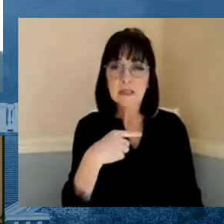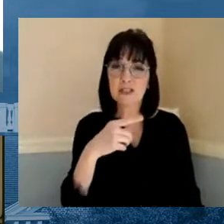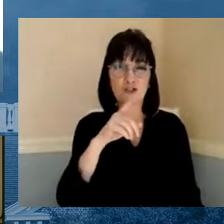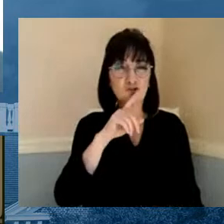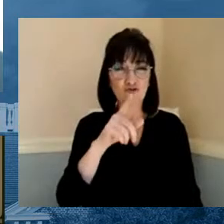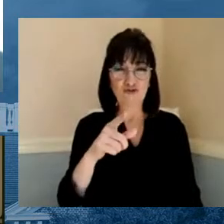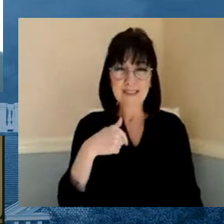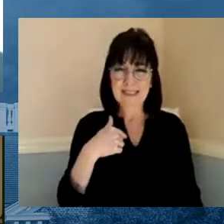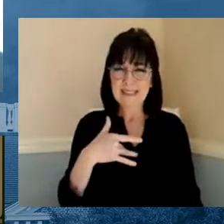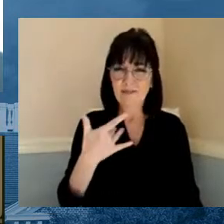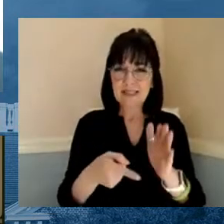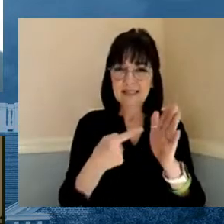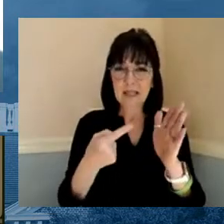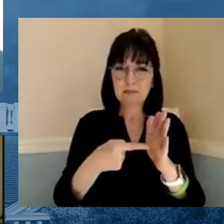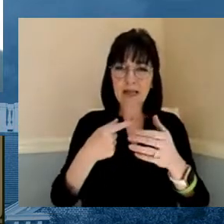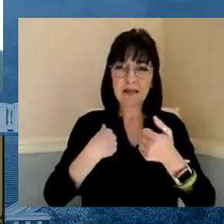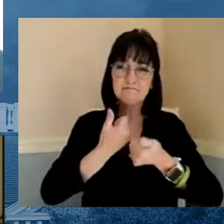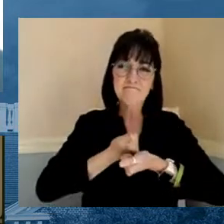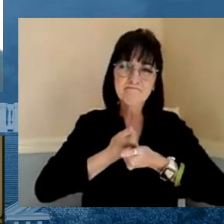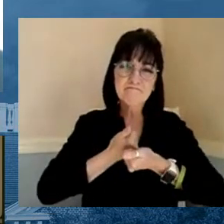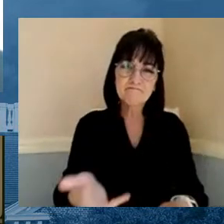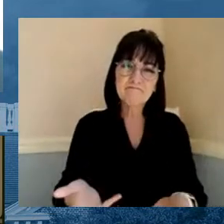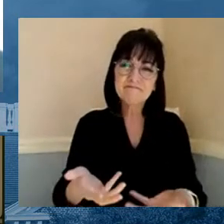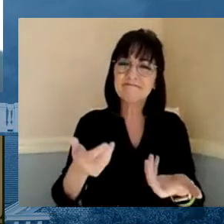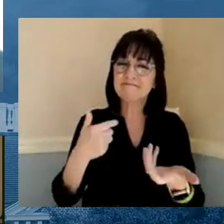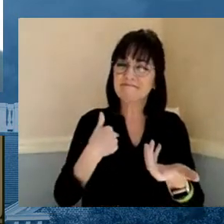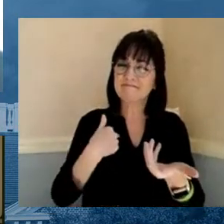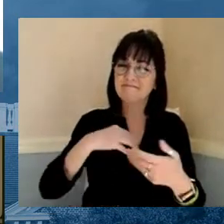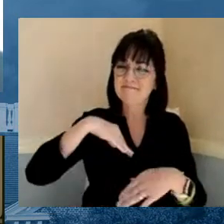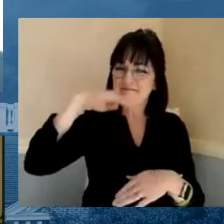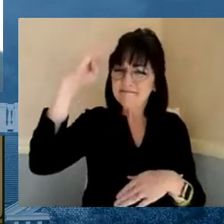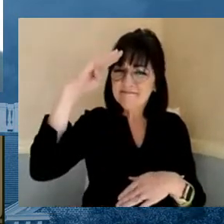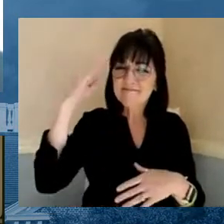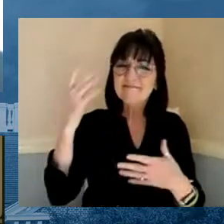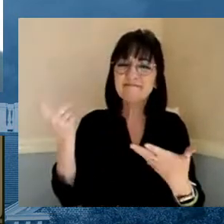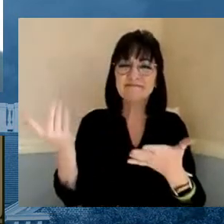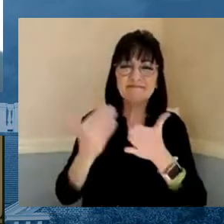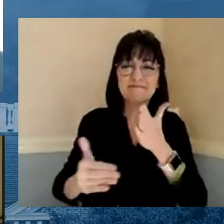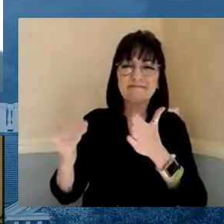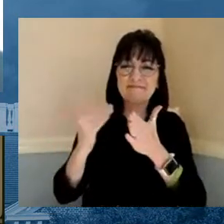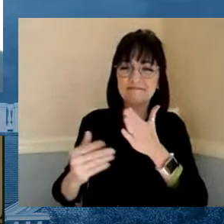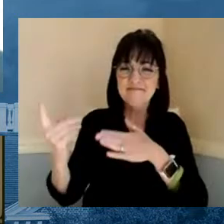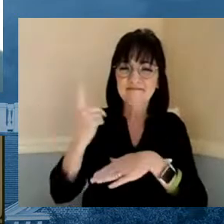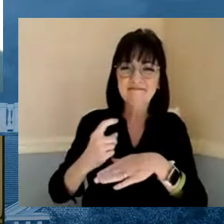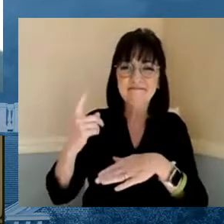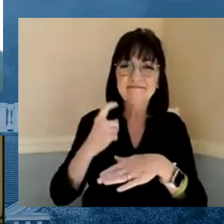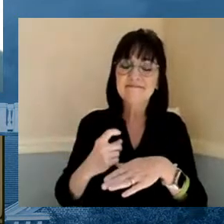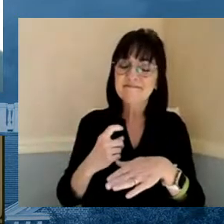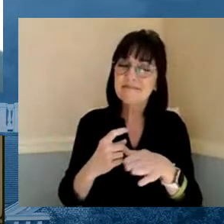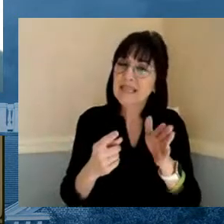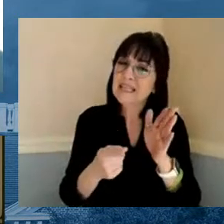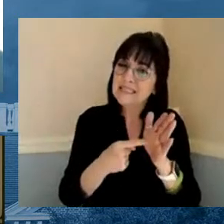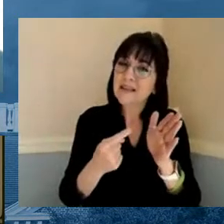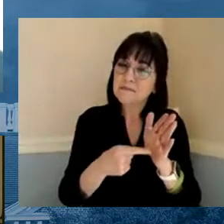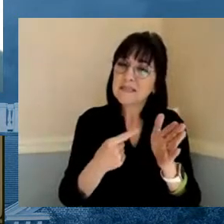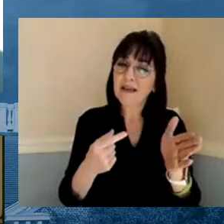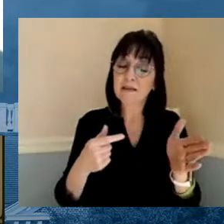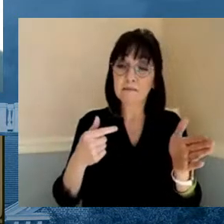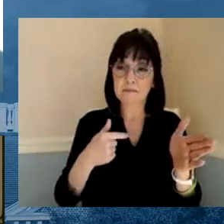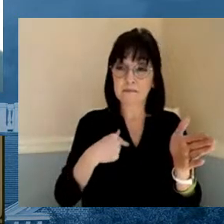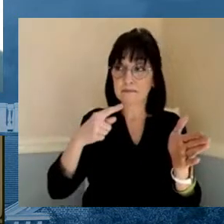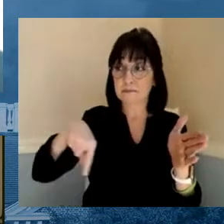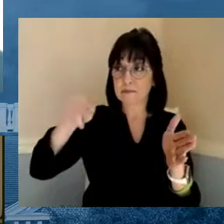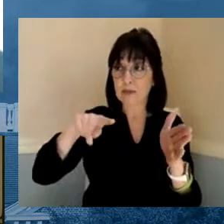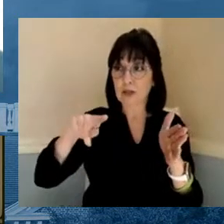really trying to fit in somewhere. I often find myself sinking into the deep end into conversations that I'm